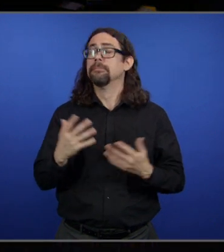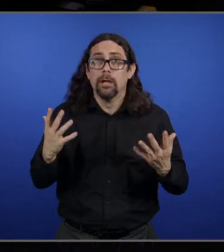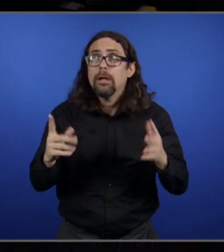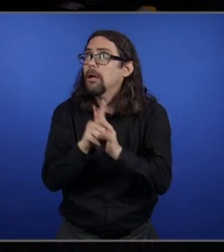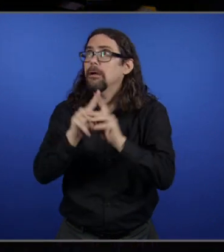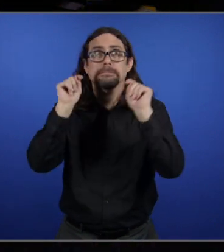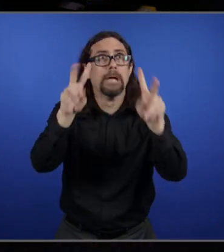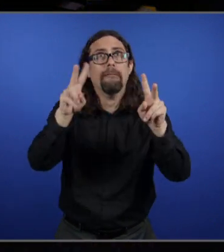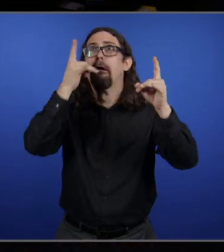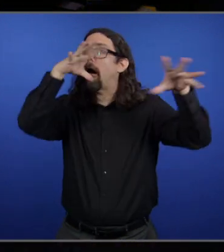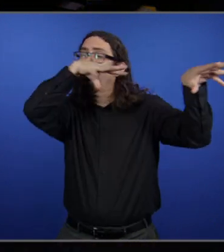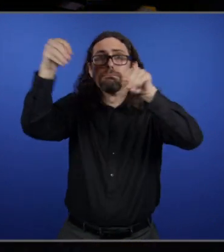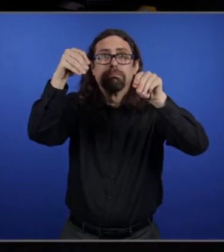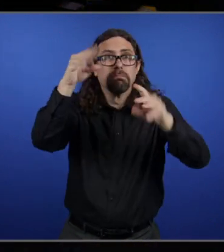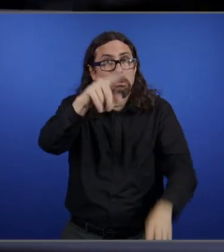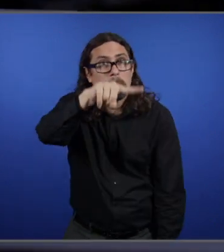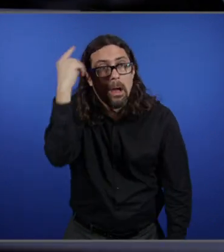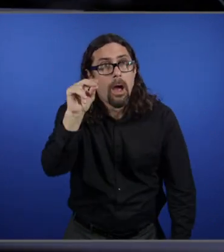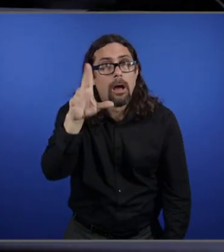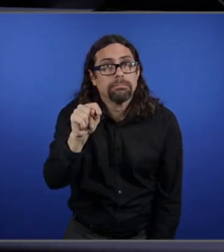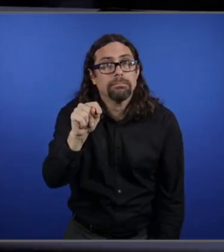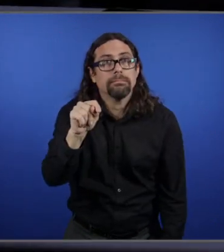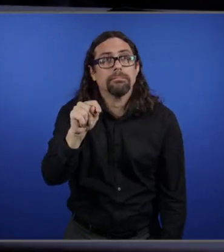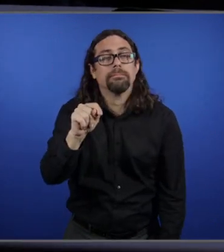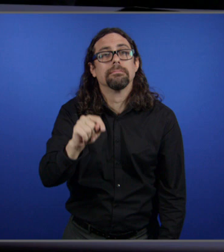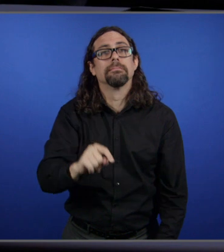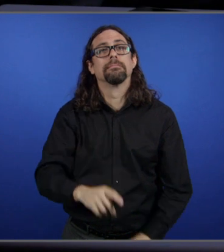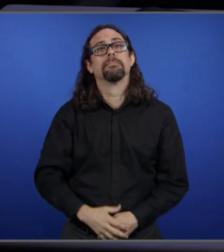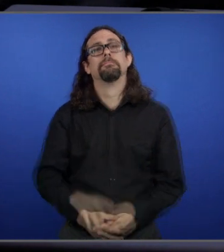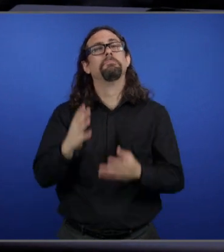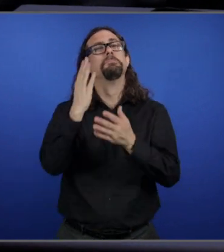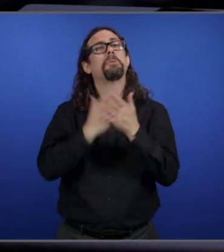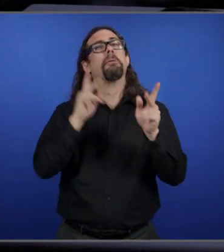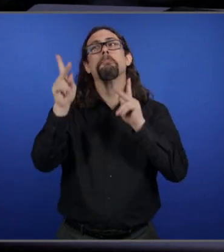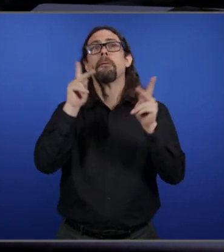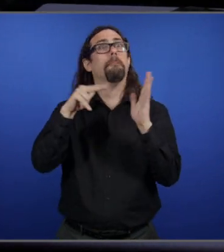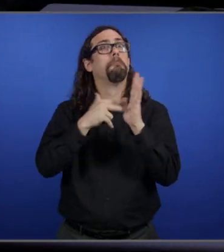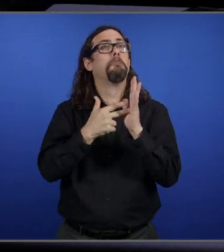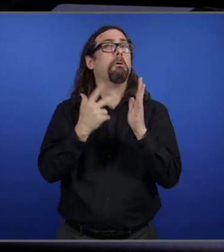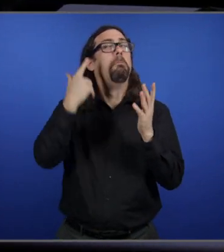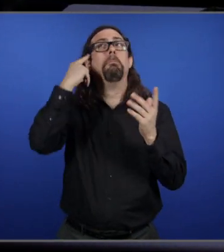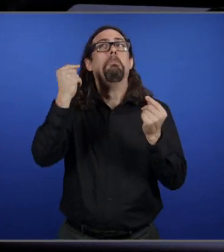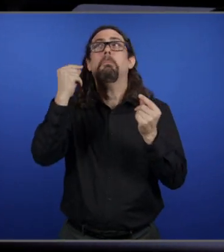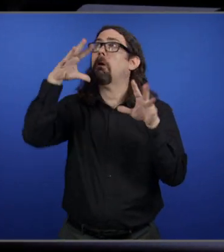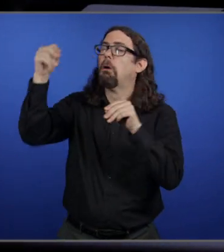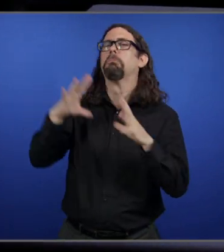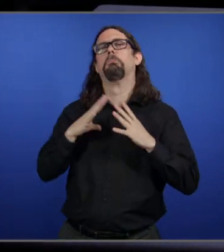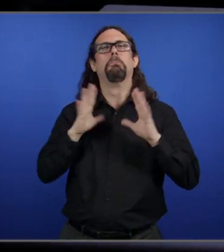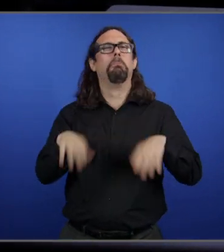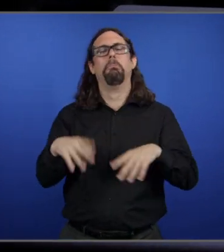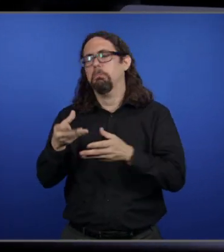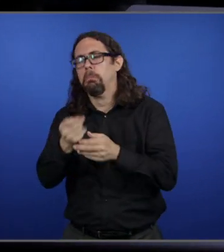dark. It was a blackout. For some people, that might mean grabbing flashlights and sitting on the stoop